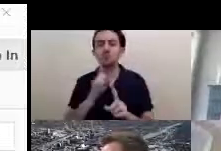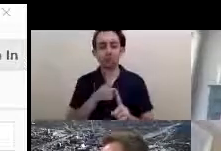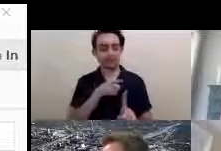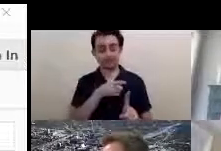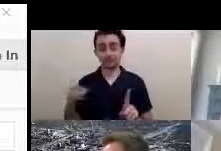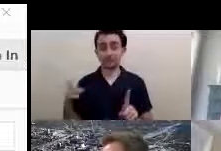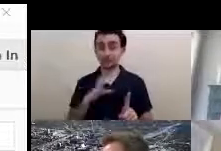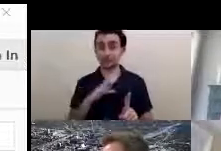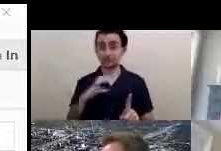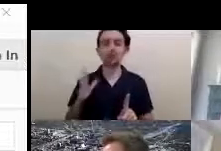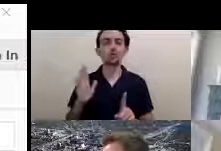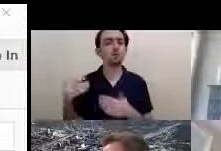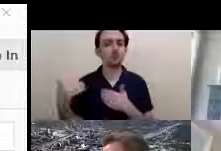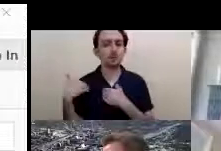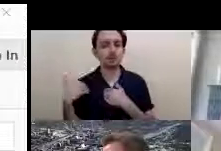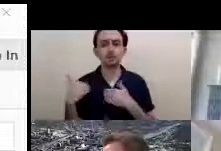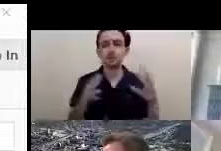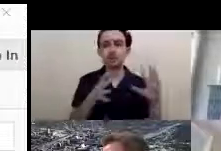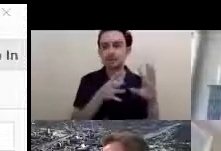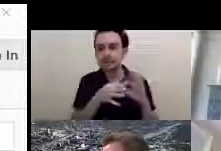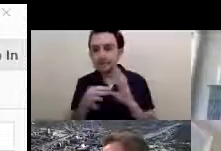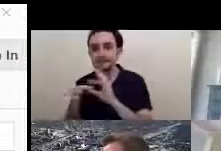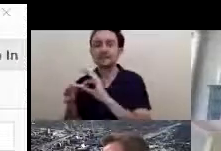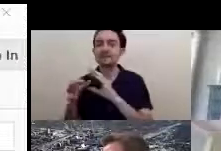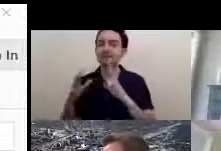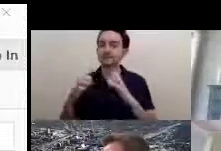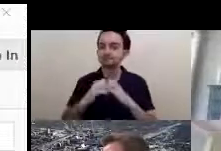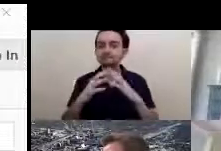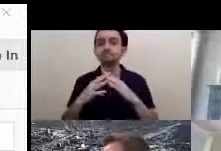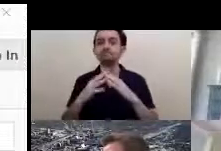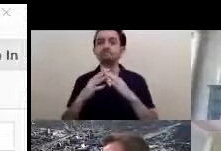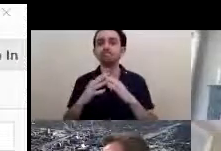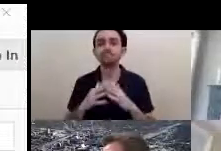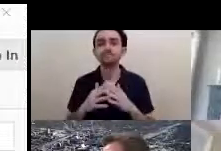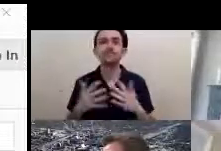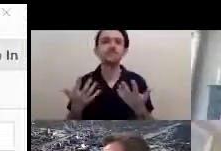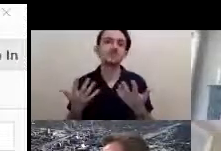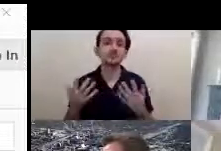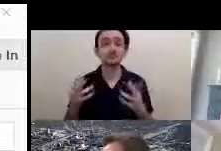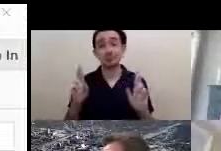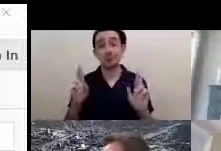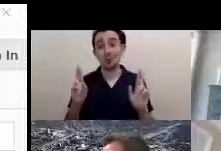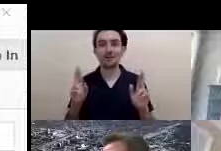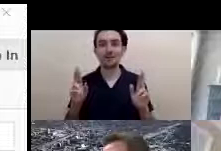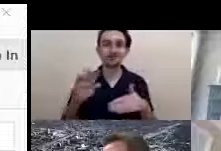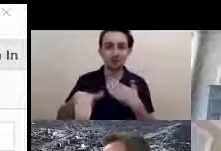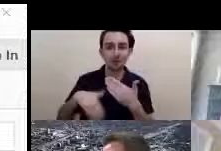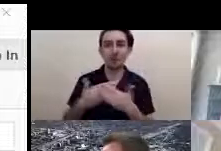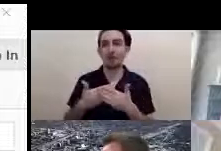structure together. And we're hoping that that's where all of your excitement